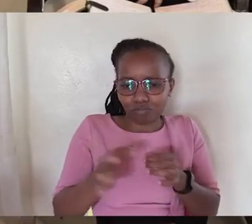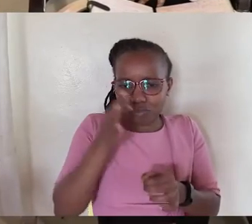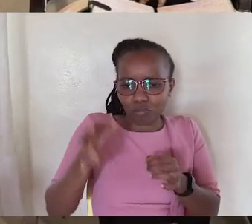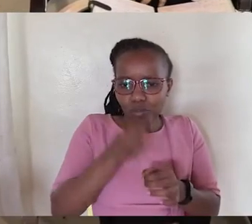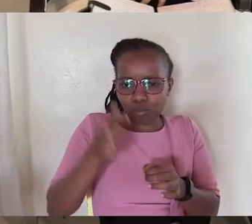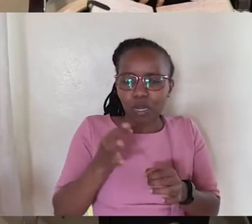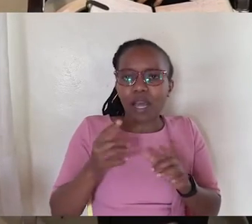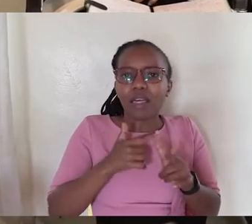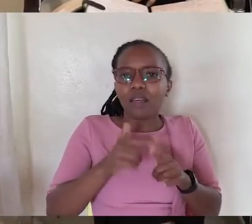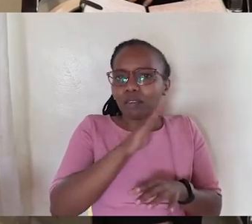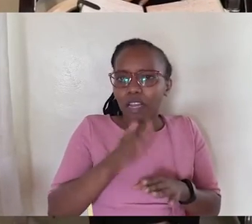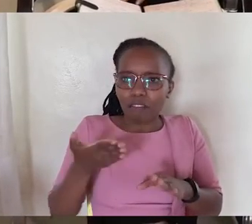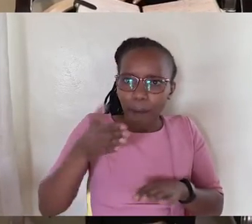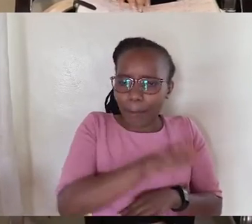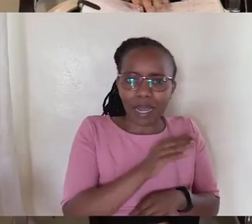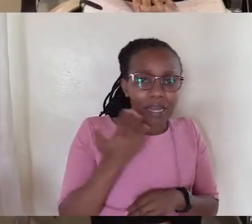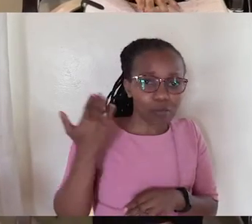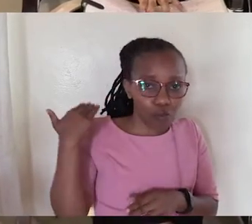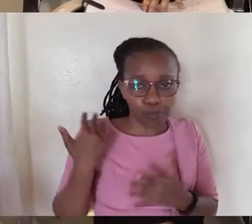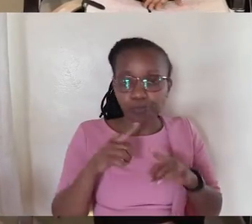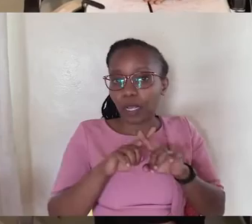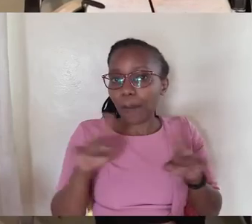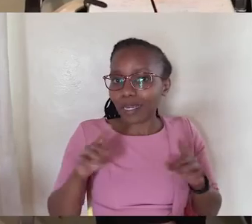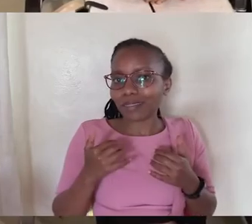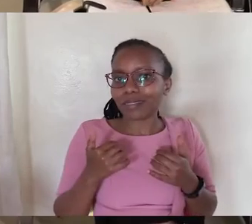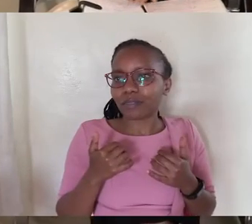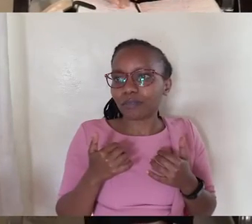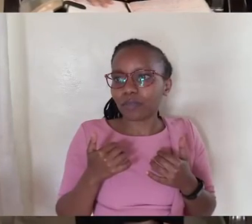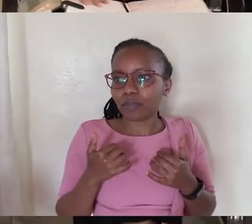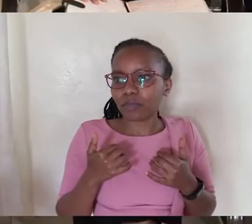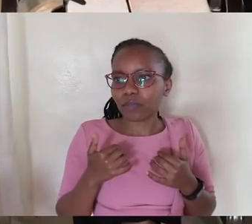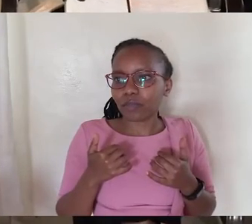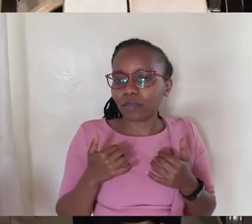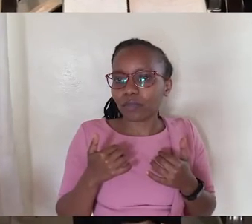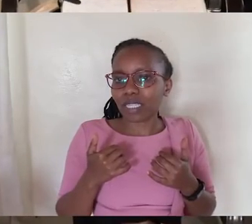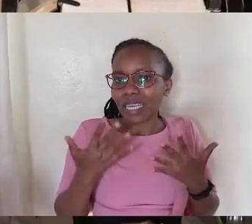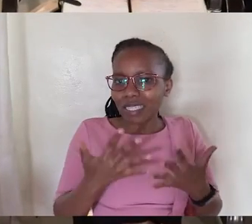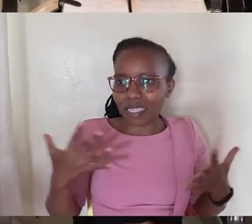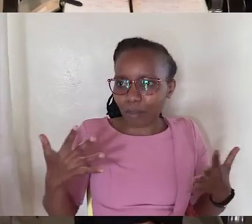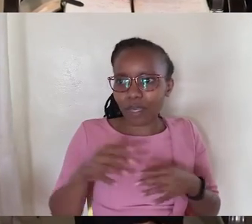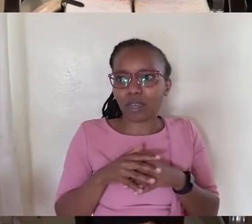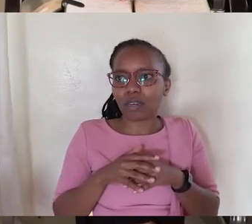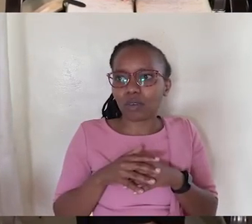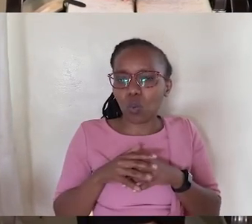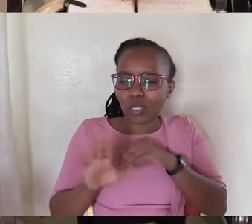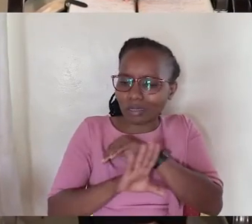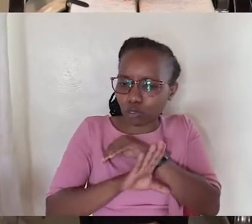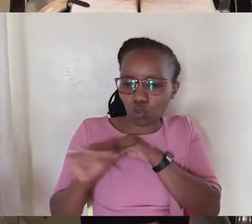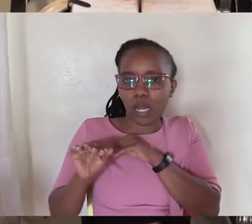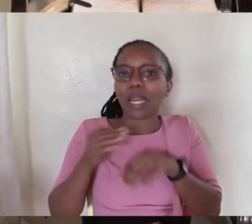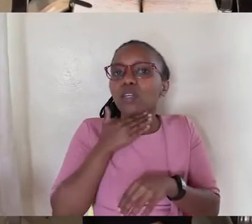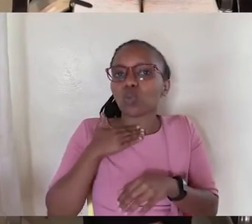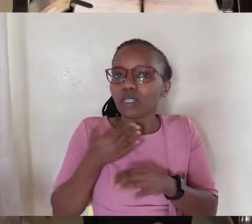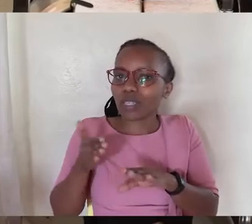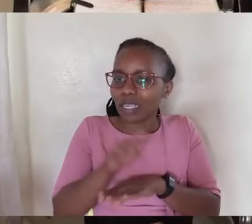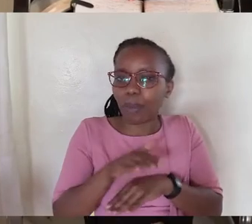it can never go back to its original form. But something had been taken from us, and we wanted to take it back, and that we wanted to speak for ourselves. So one